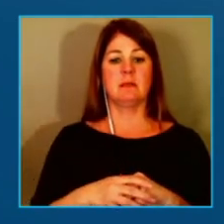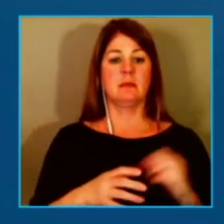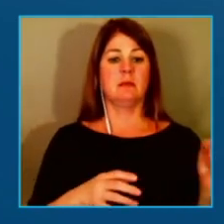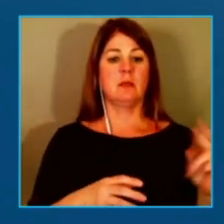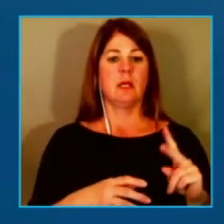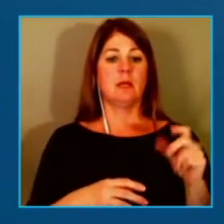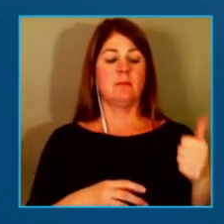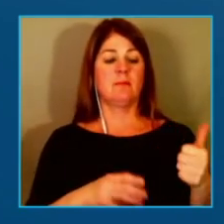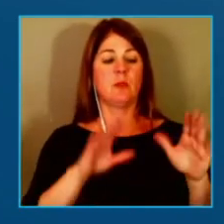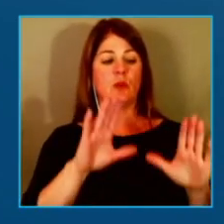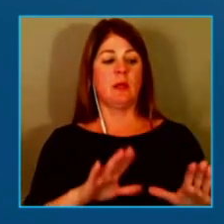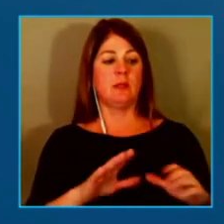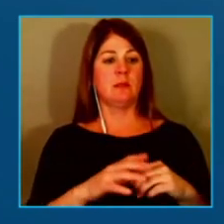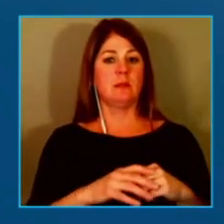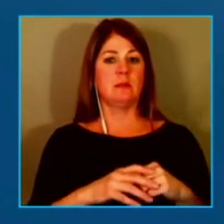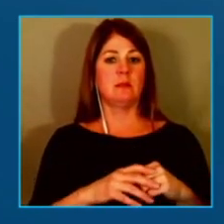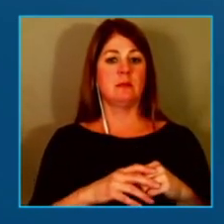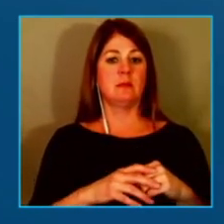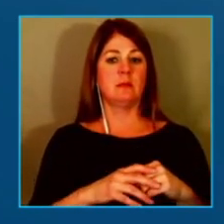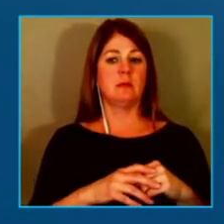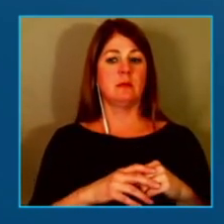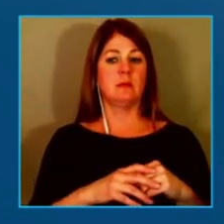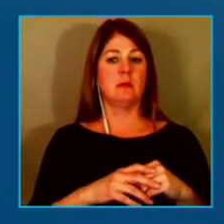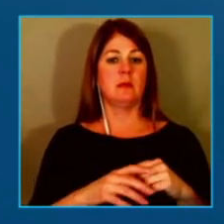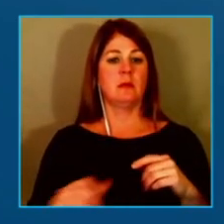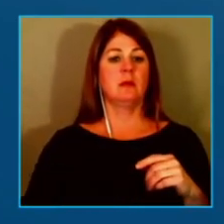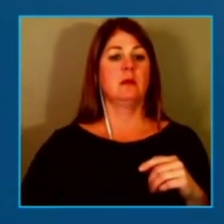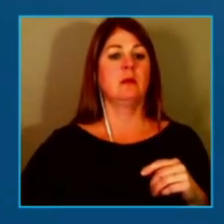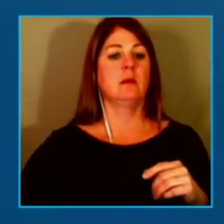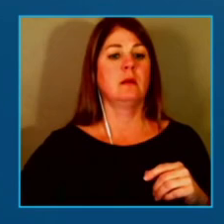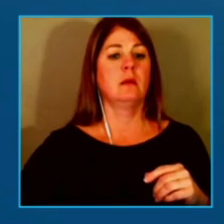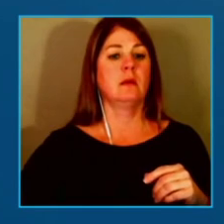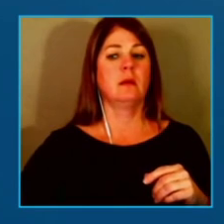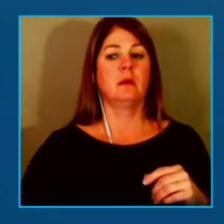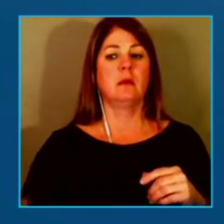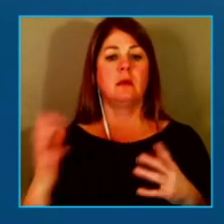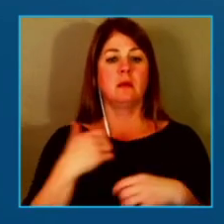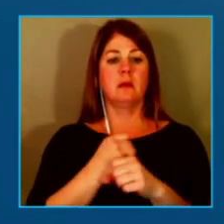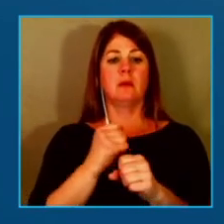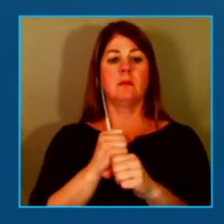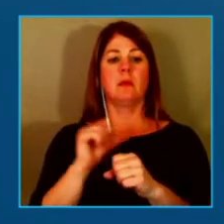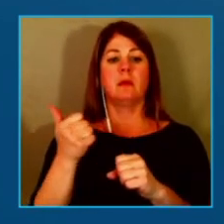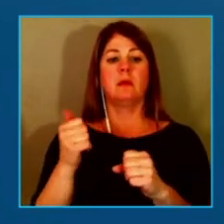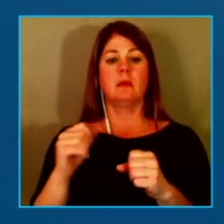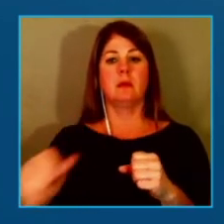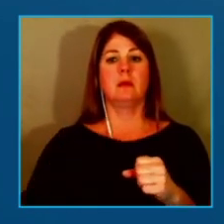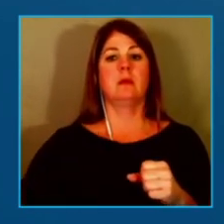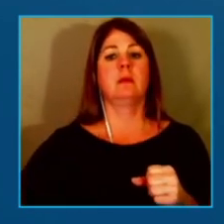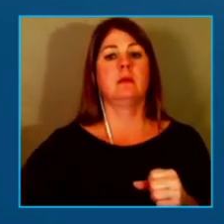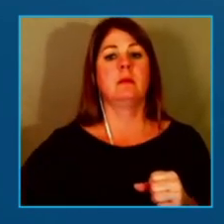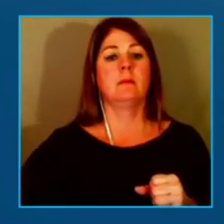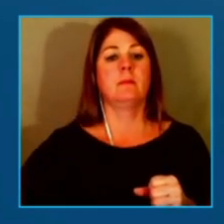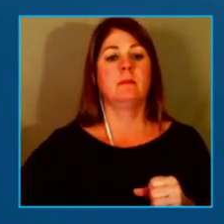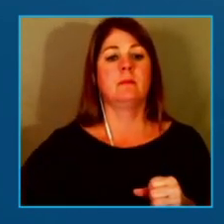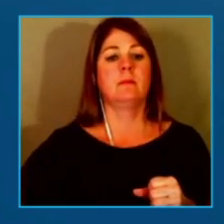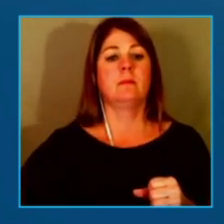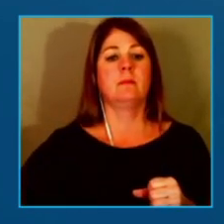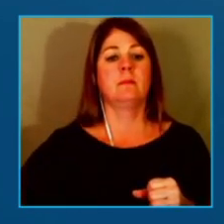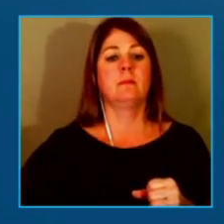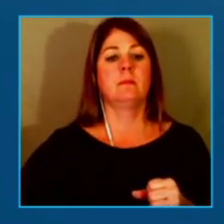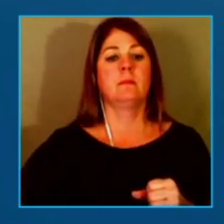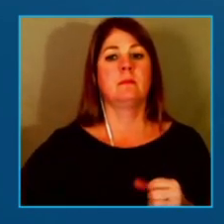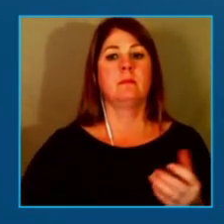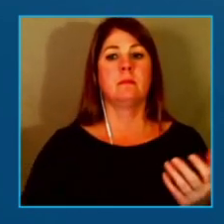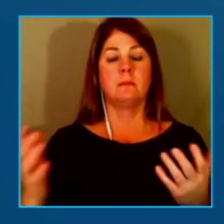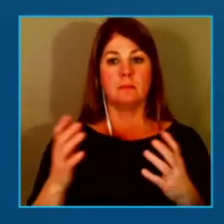Great. Mr. Lang, yes, sir. I'm ready to make a couple other points when you're ready. Okay, please. Okay. It seems to